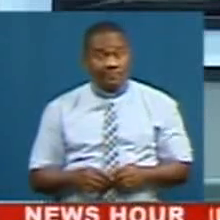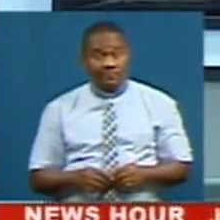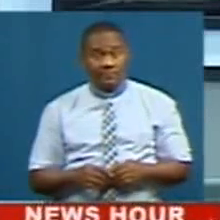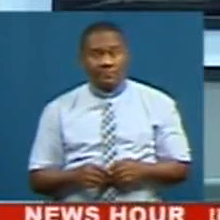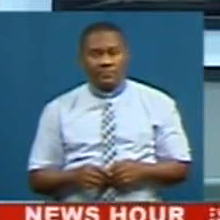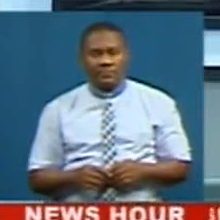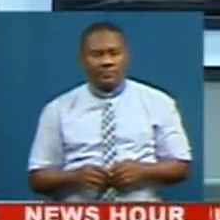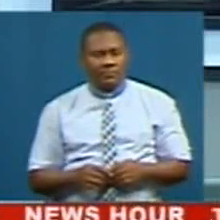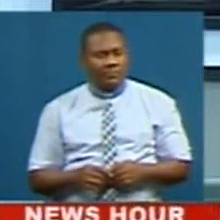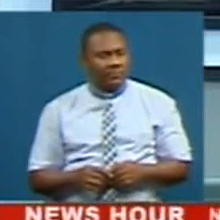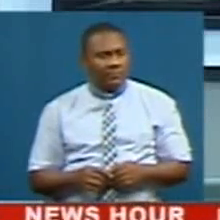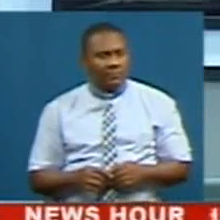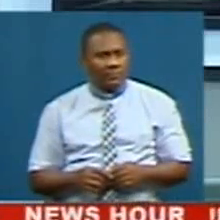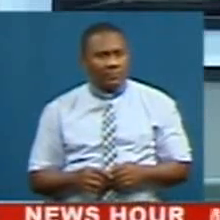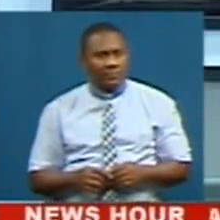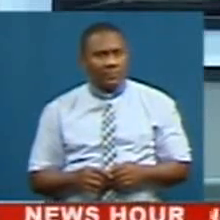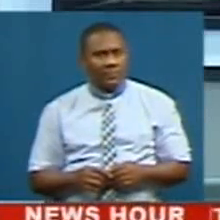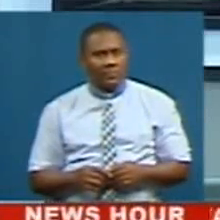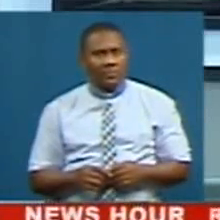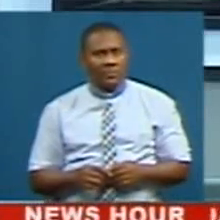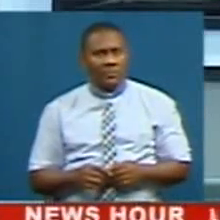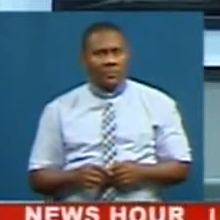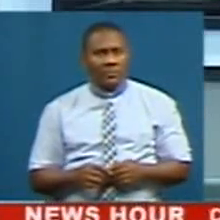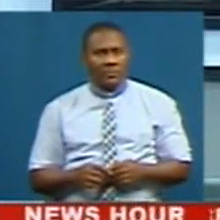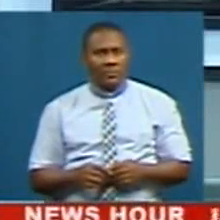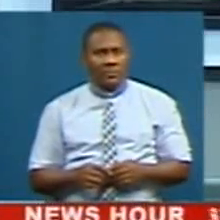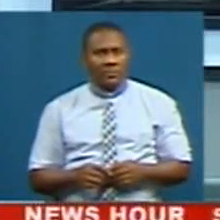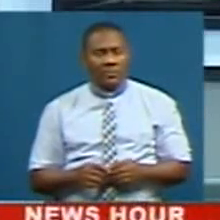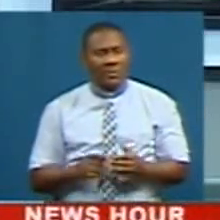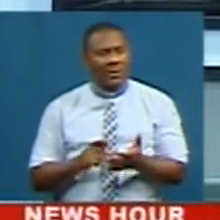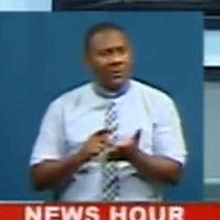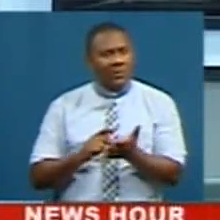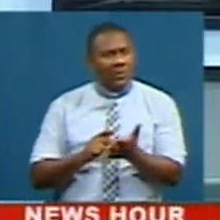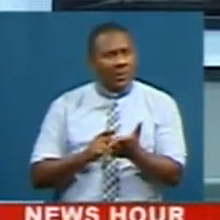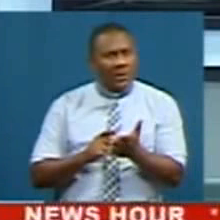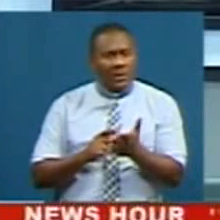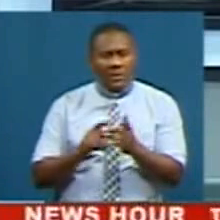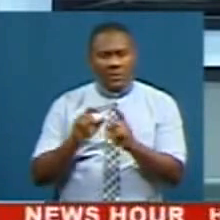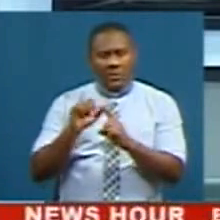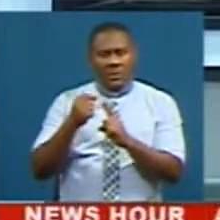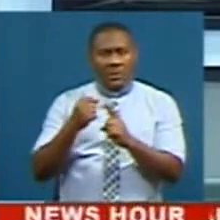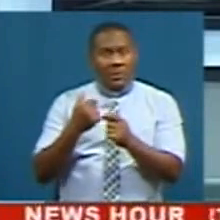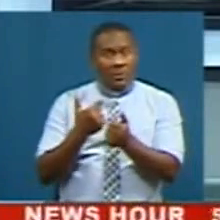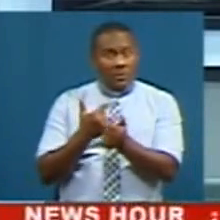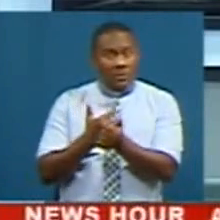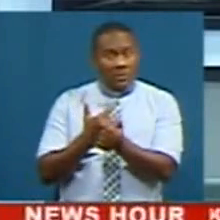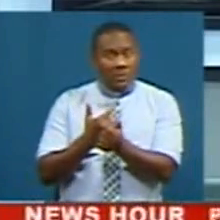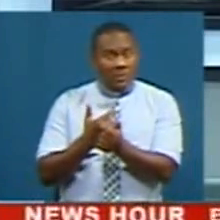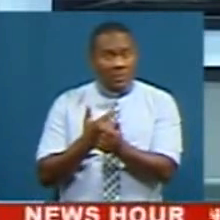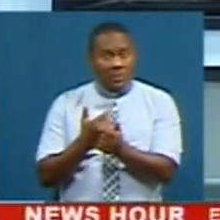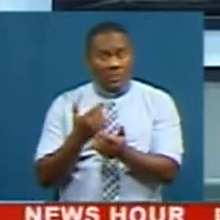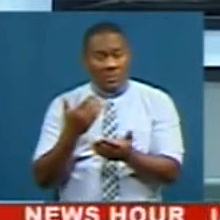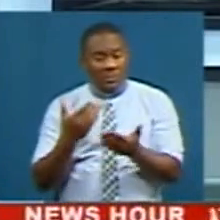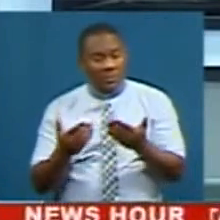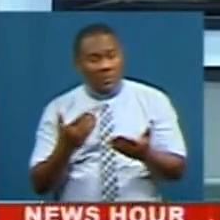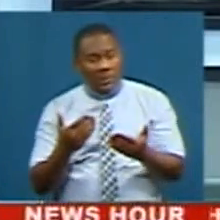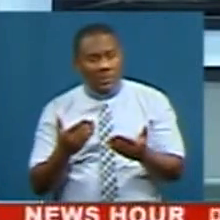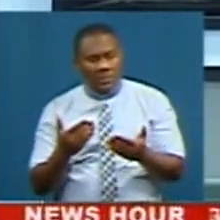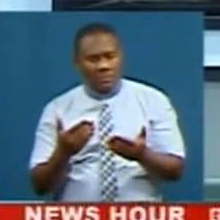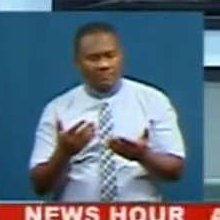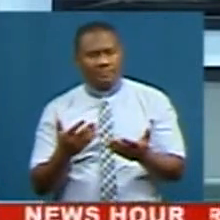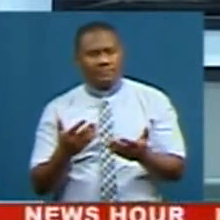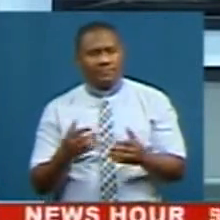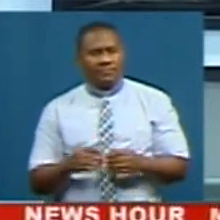The Fertility Society of Ghana is calling on frontline physicians not to trivialize or dismiss symptoms of persistent